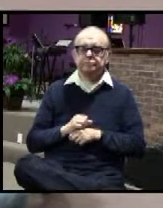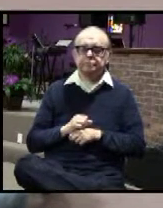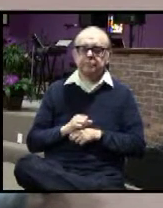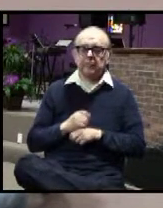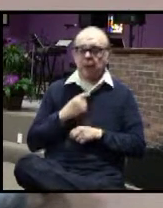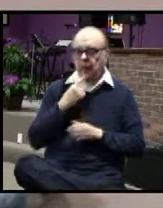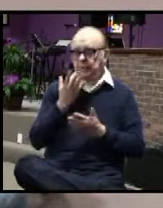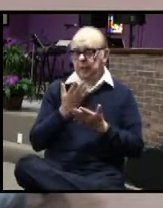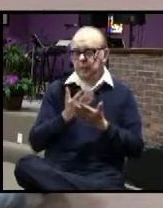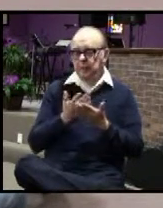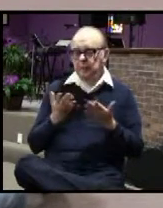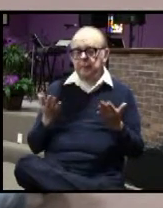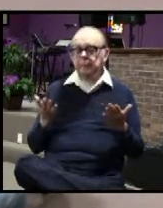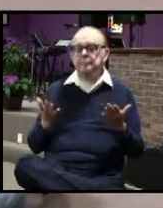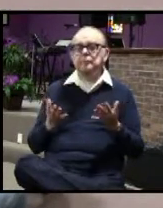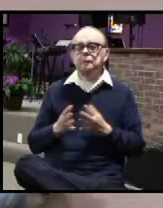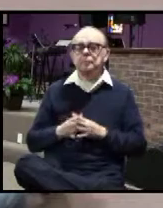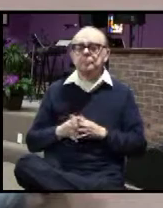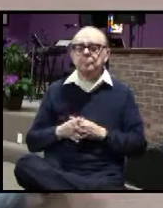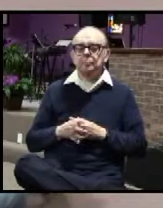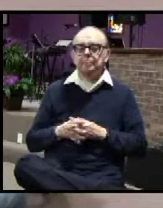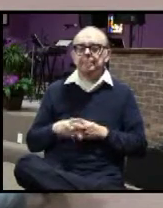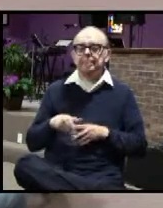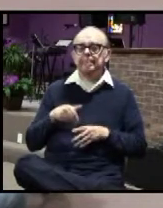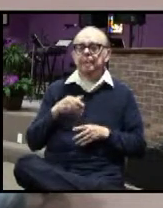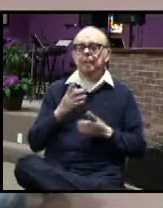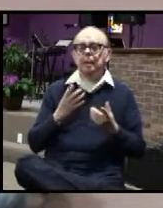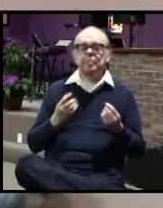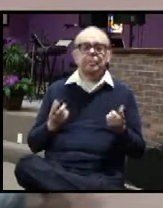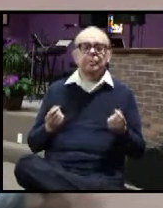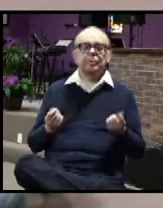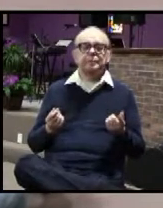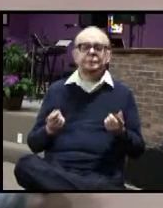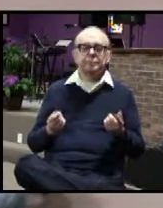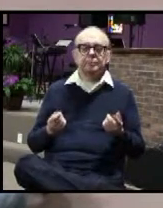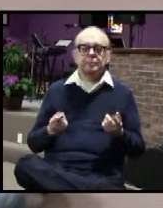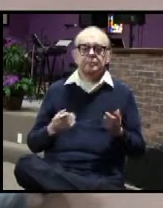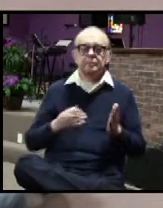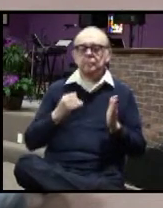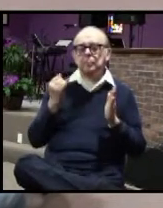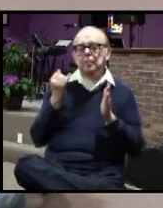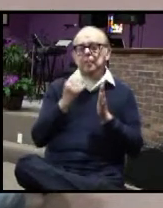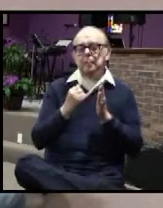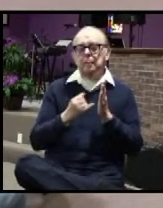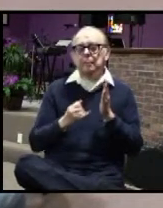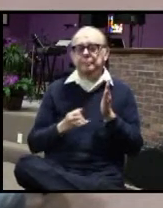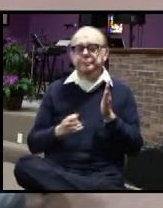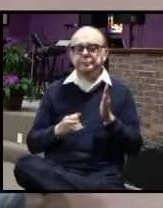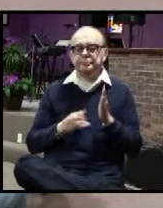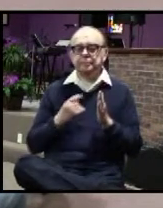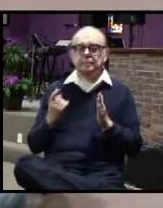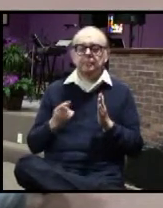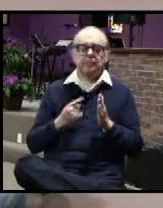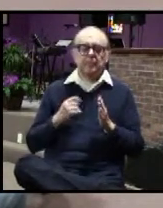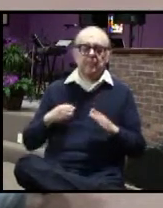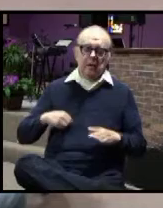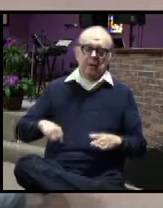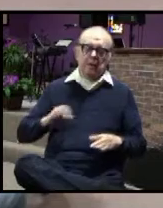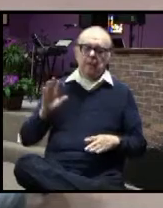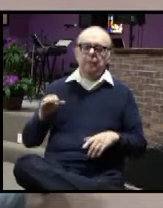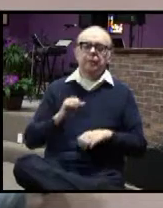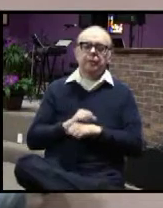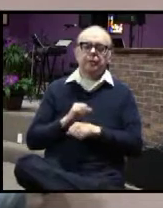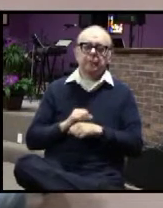you? Here's what God does. An artist is always very proud of their work.